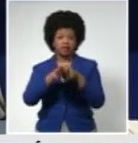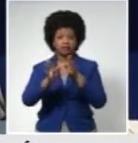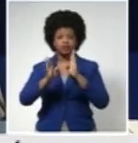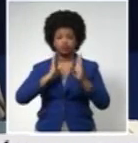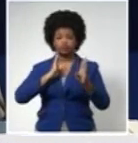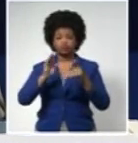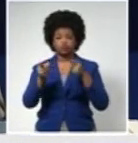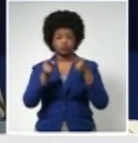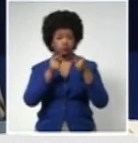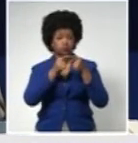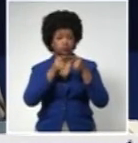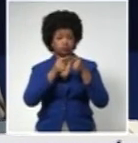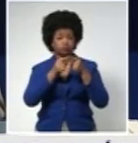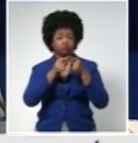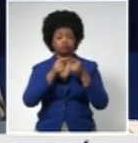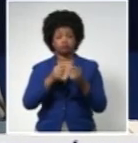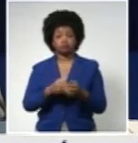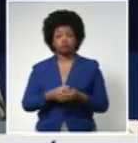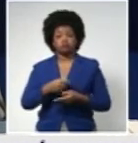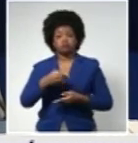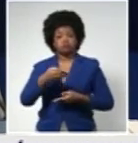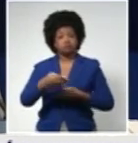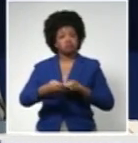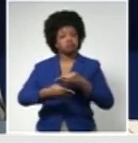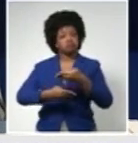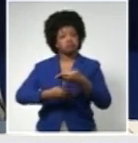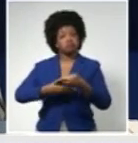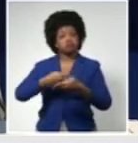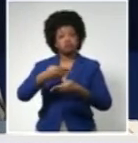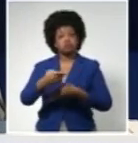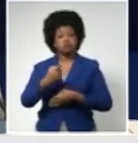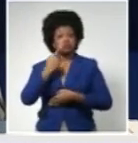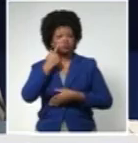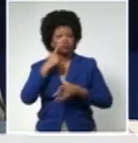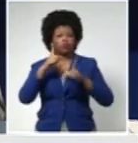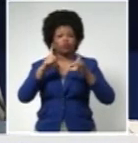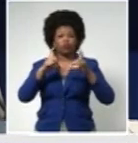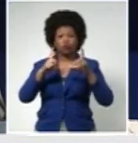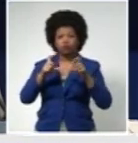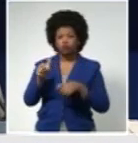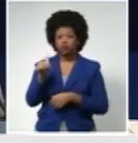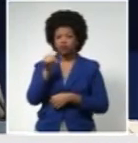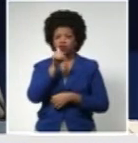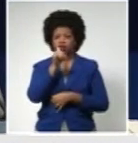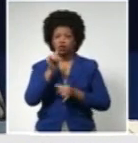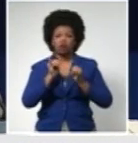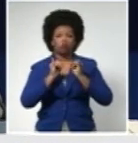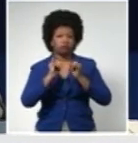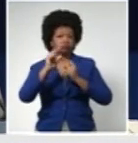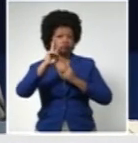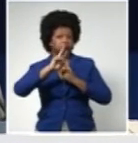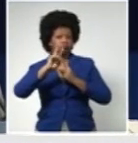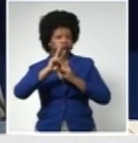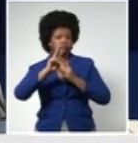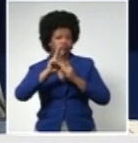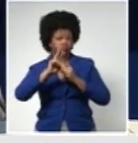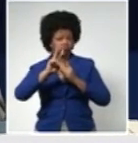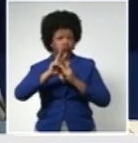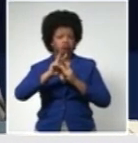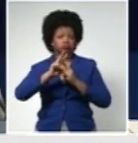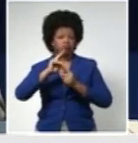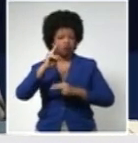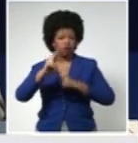one pre-epidemic stage to phase 1 of the post-COVID stage is going on